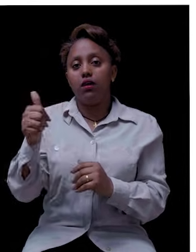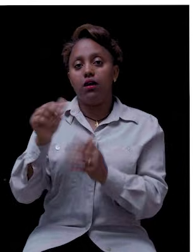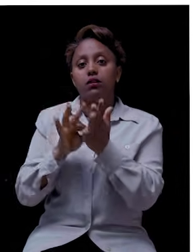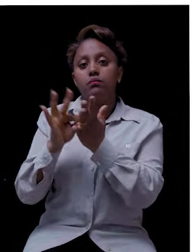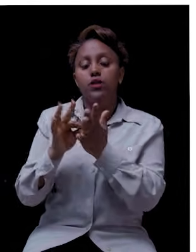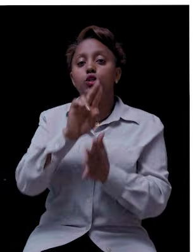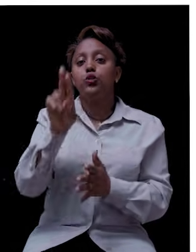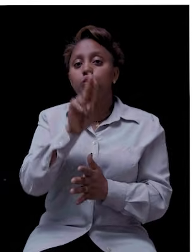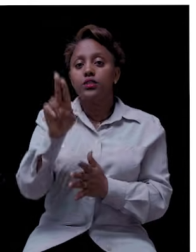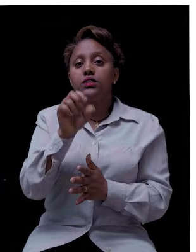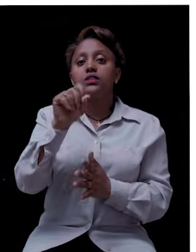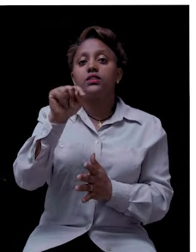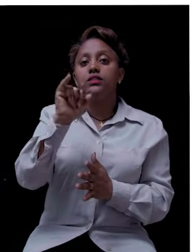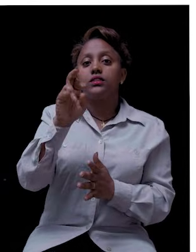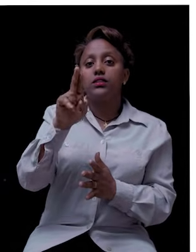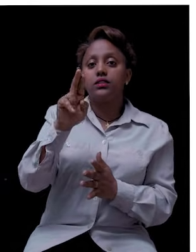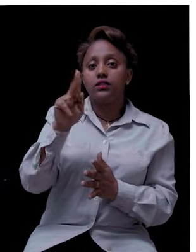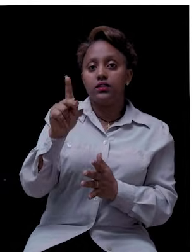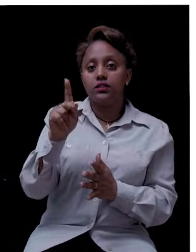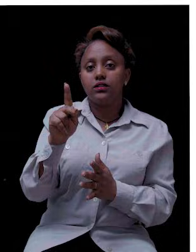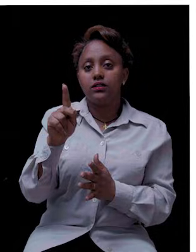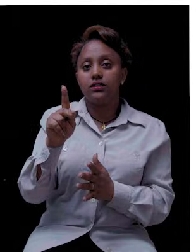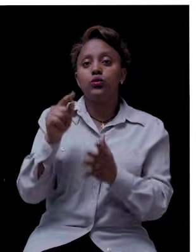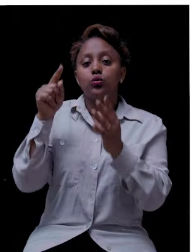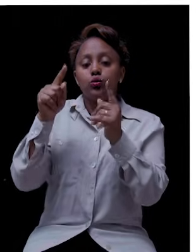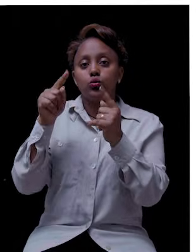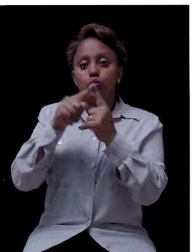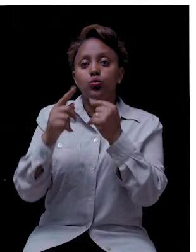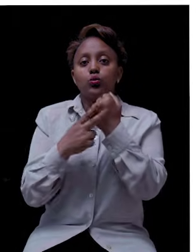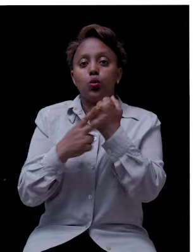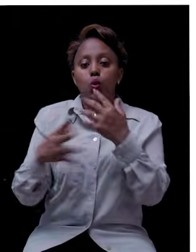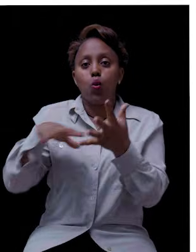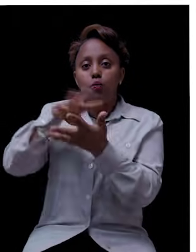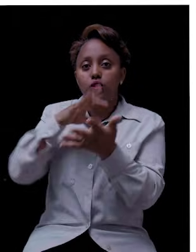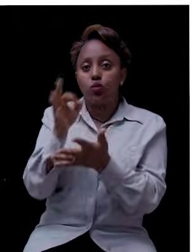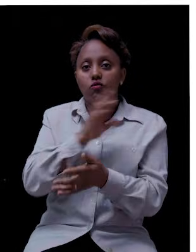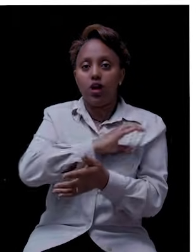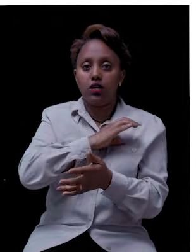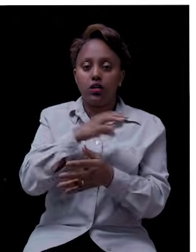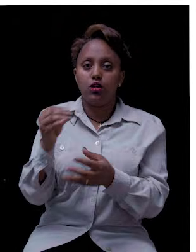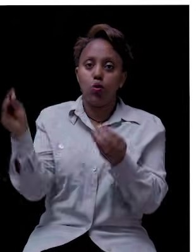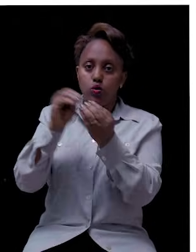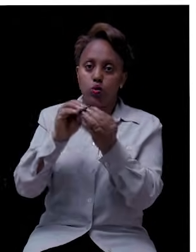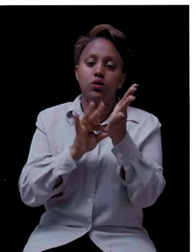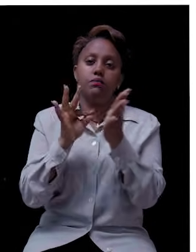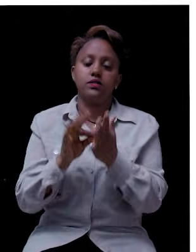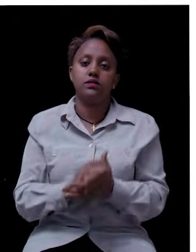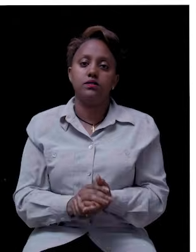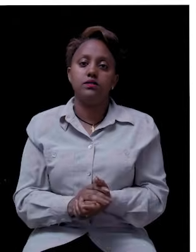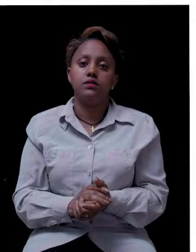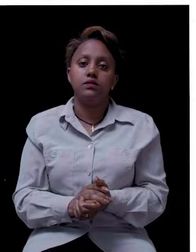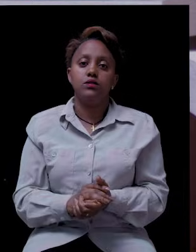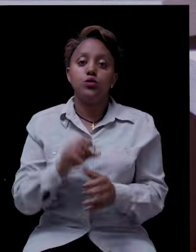to store a combination of characters and also numbers. So this is the basic and the common types